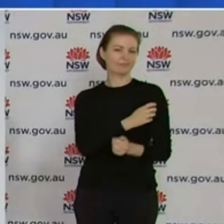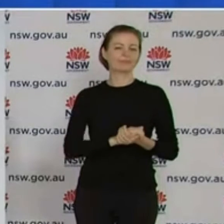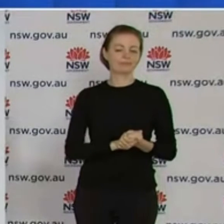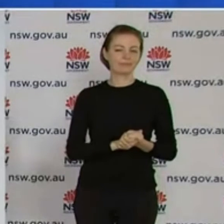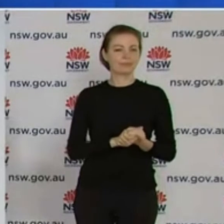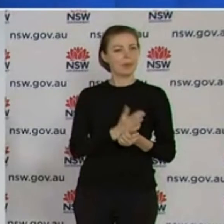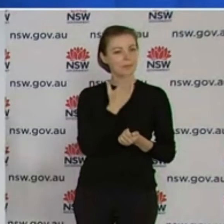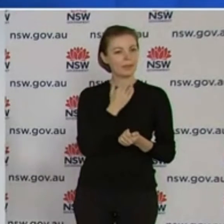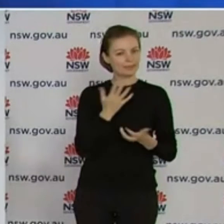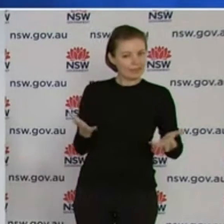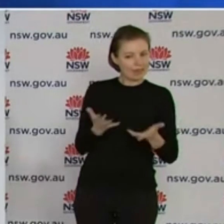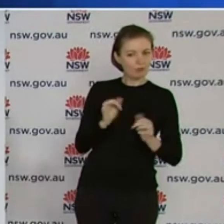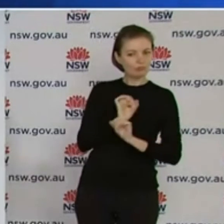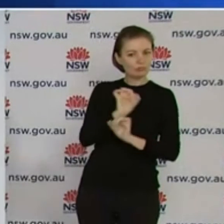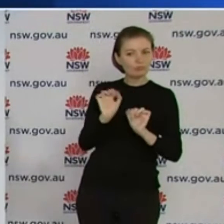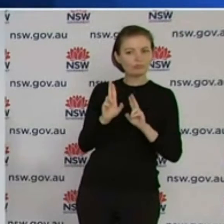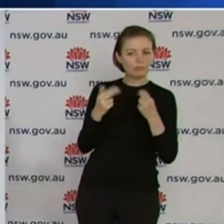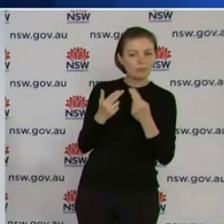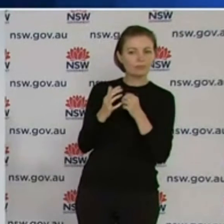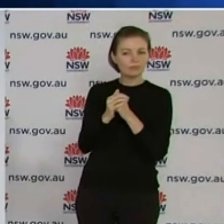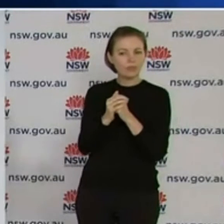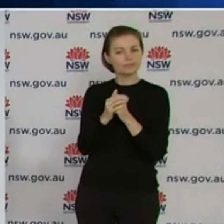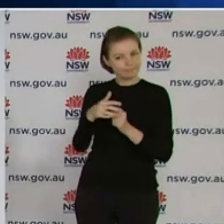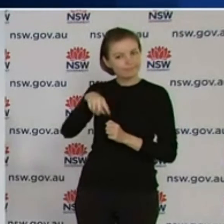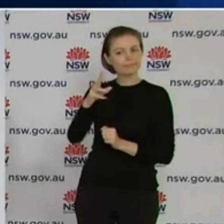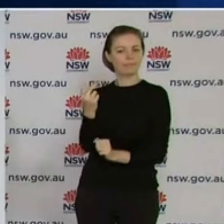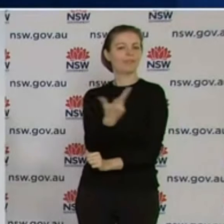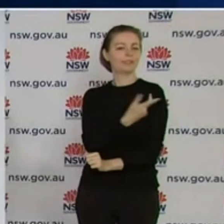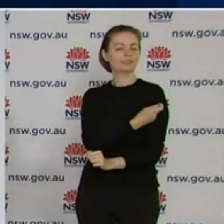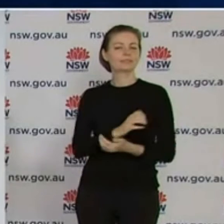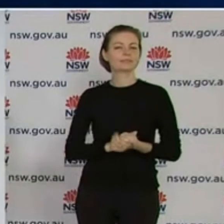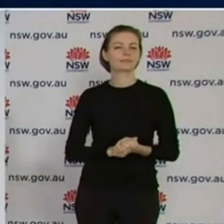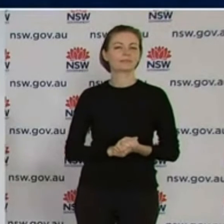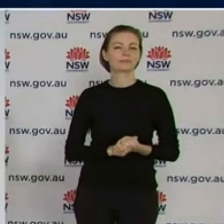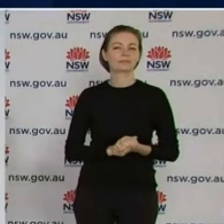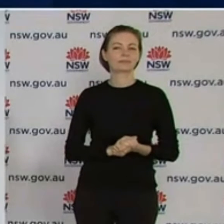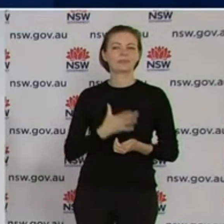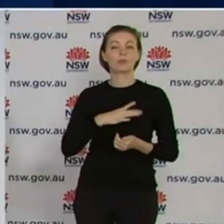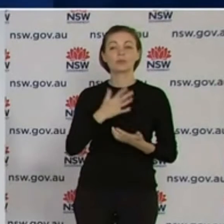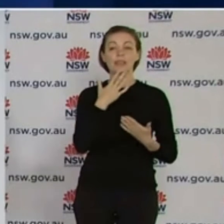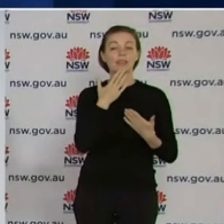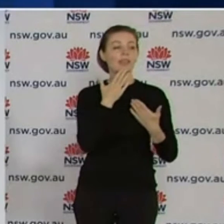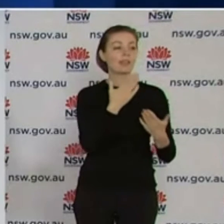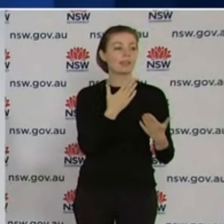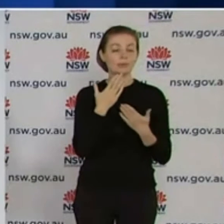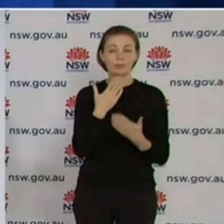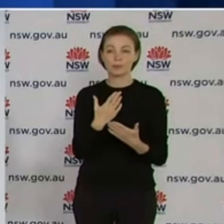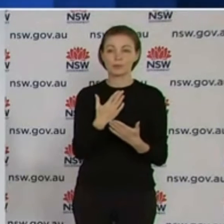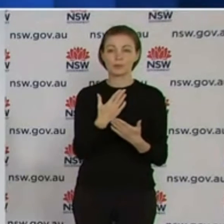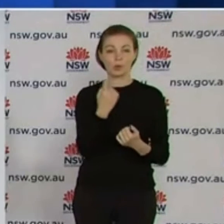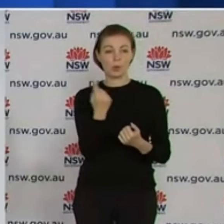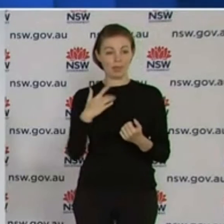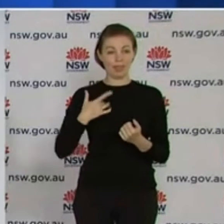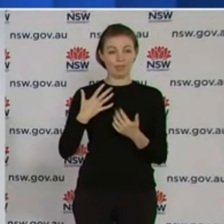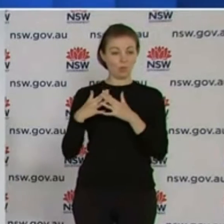vaccinated, encourage everyone in our circle to do so. And I'm really pleased, and I want to take this opportunity to thank those communities in